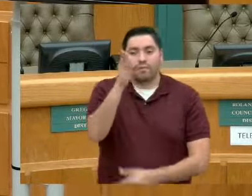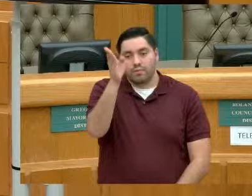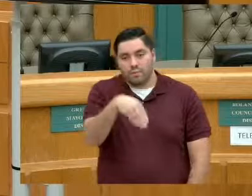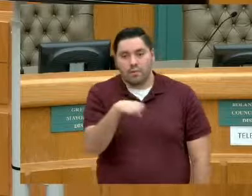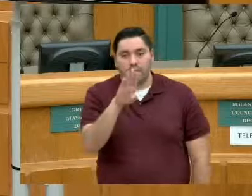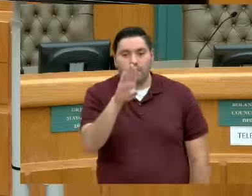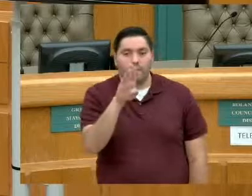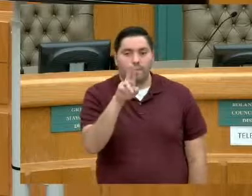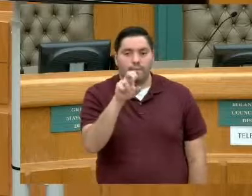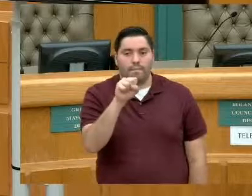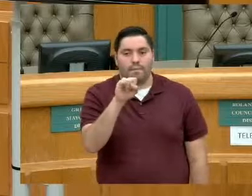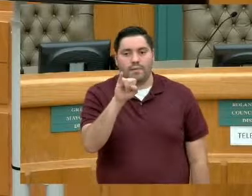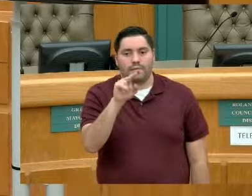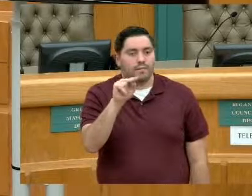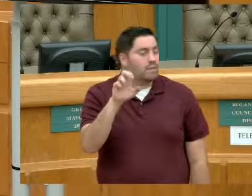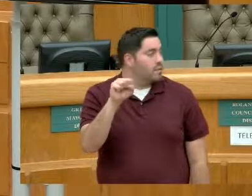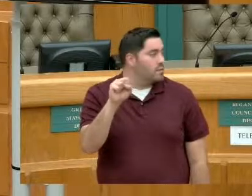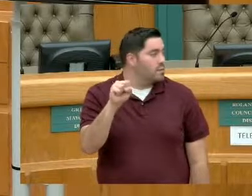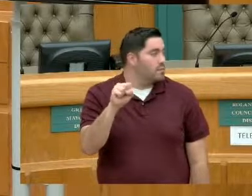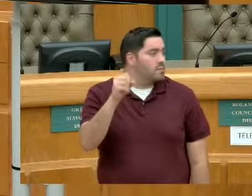and also